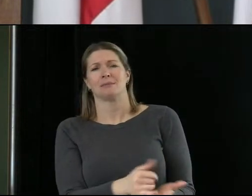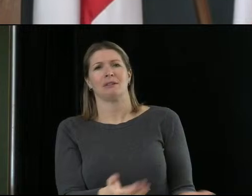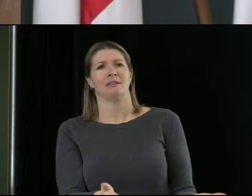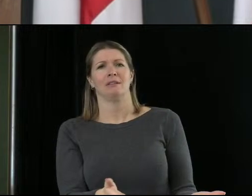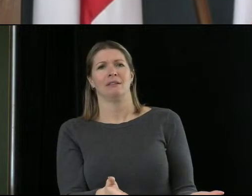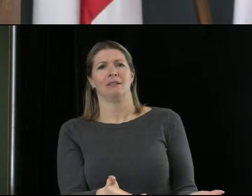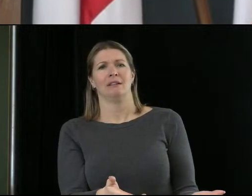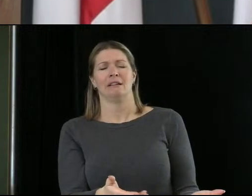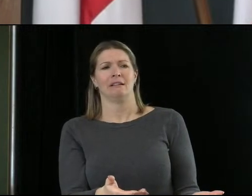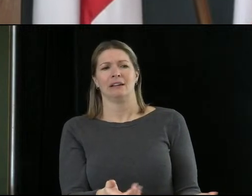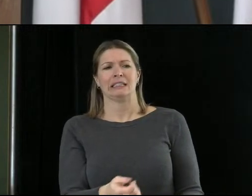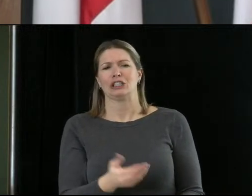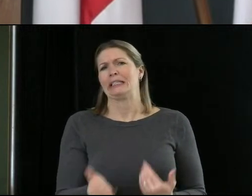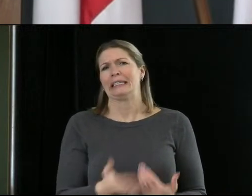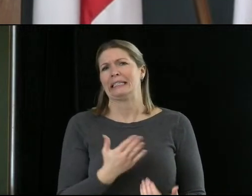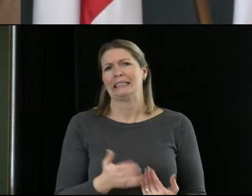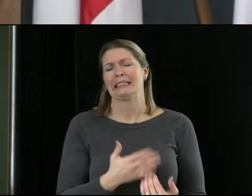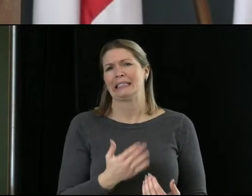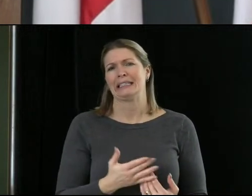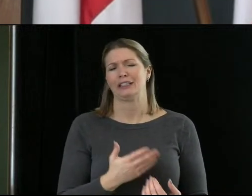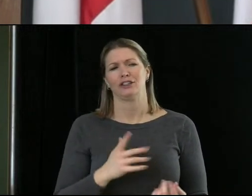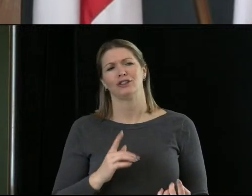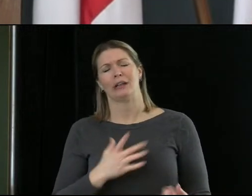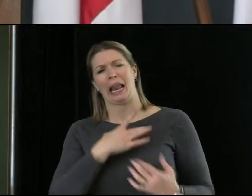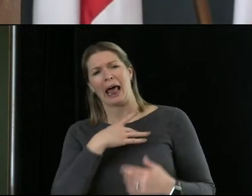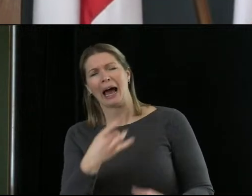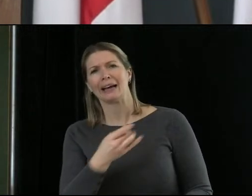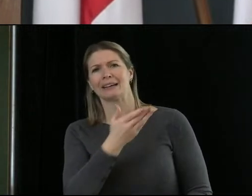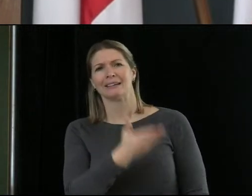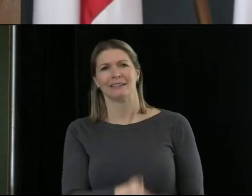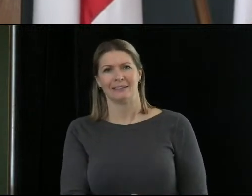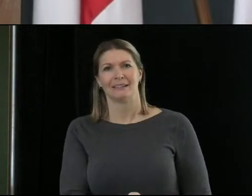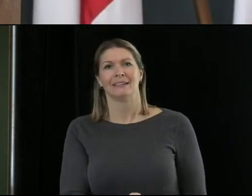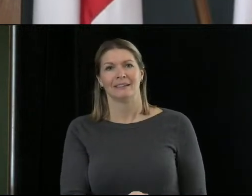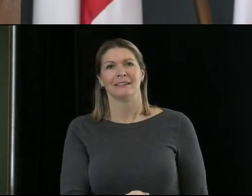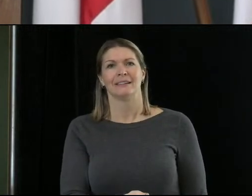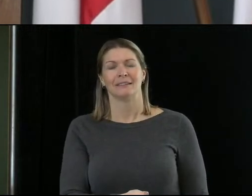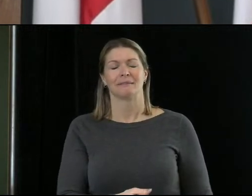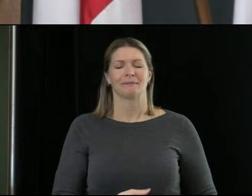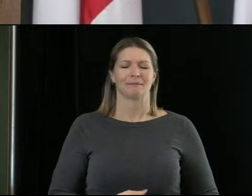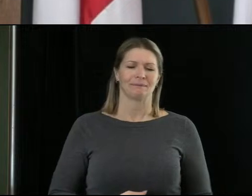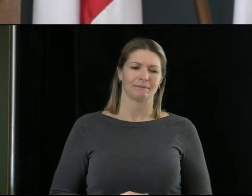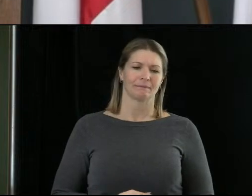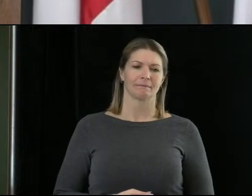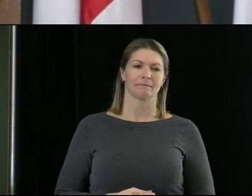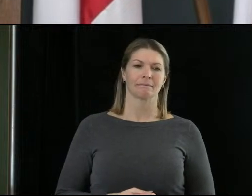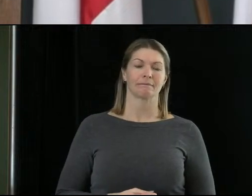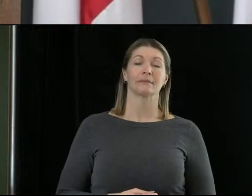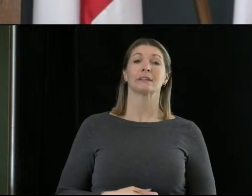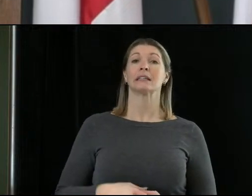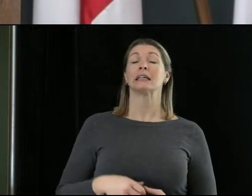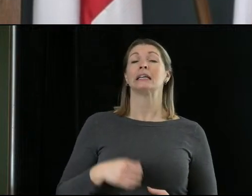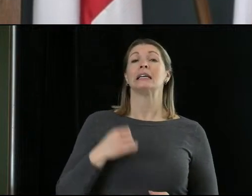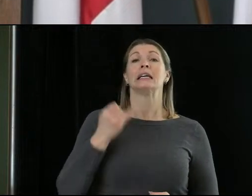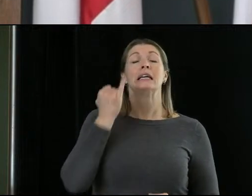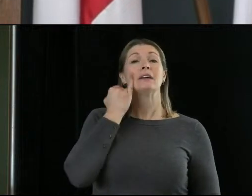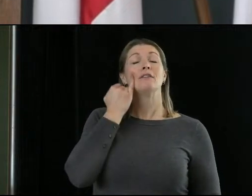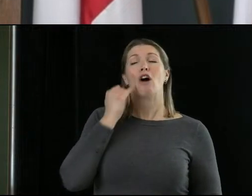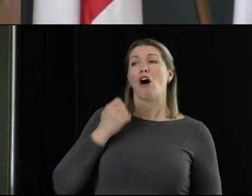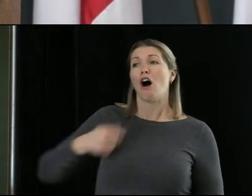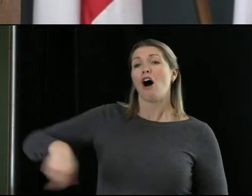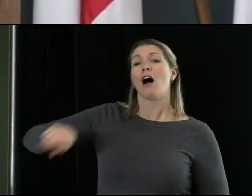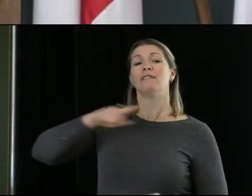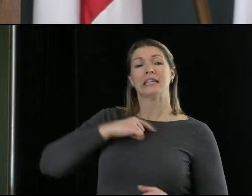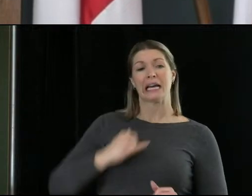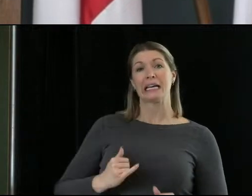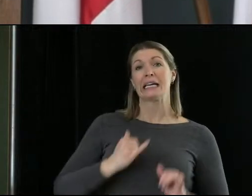Julianne not to love. I am not being biased as her mom. But if we could all be like Julianne, what